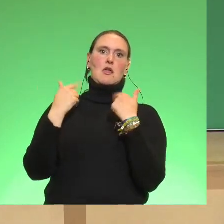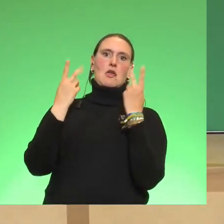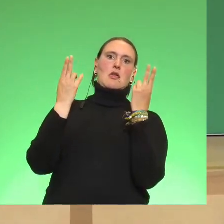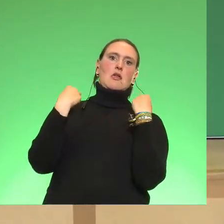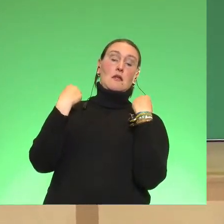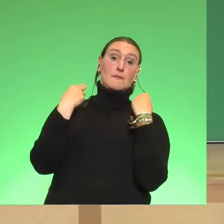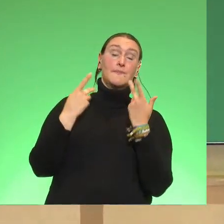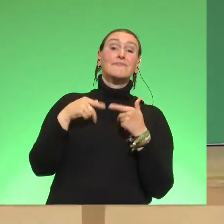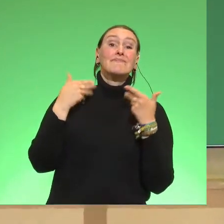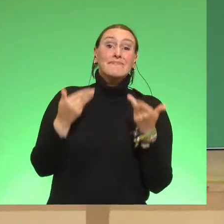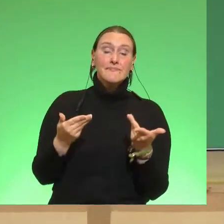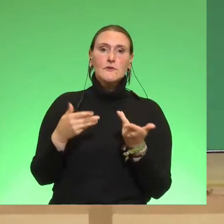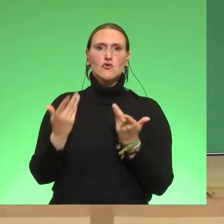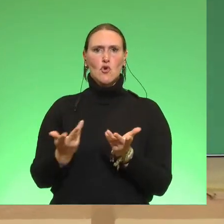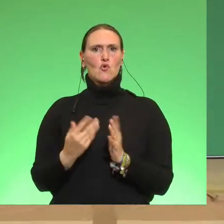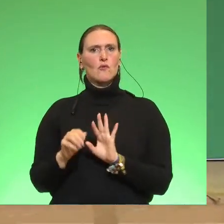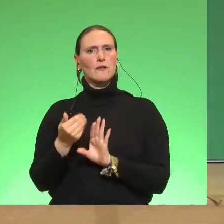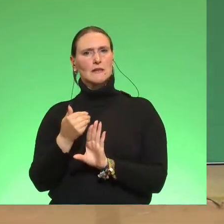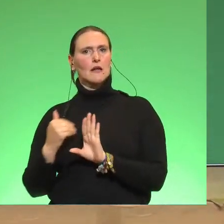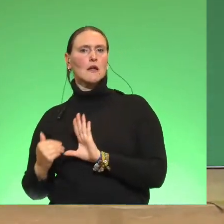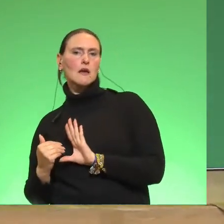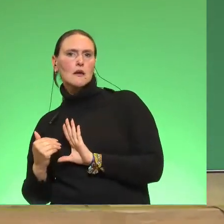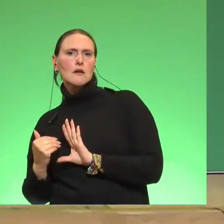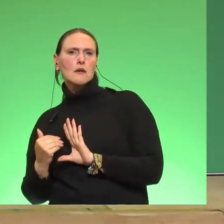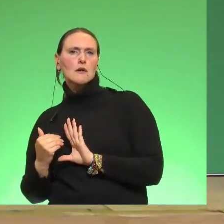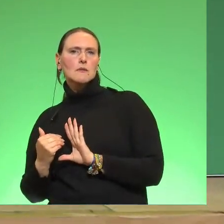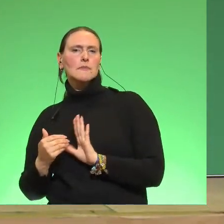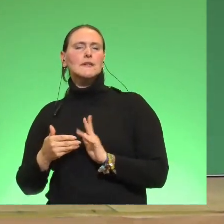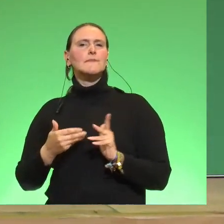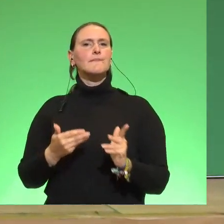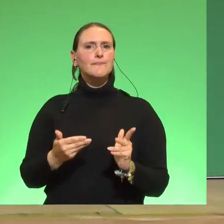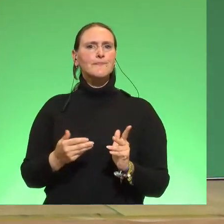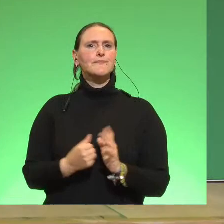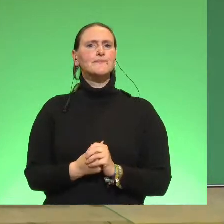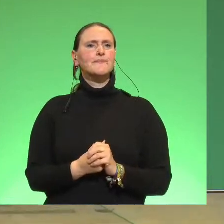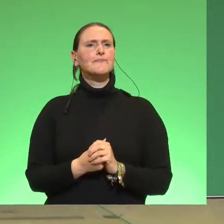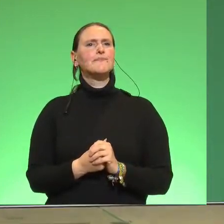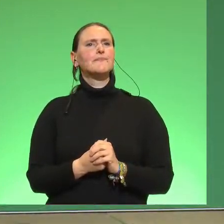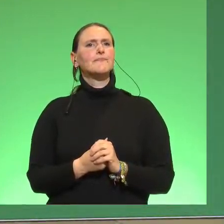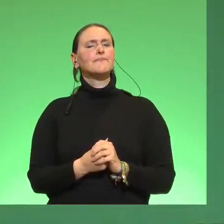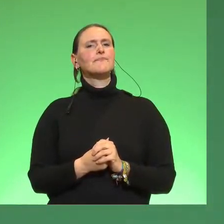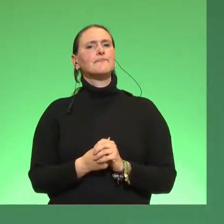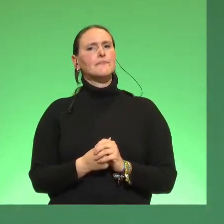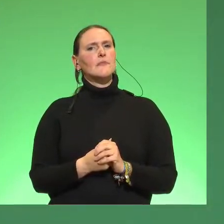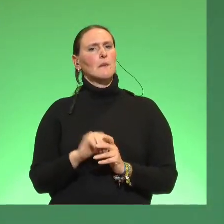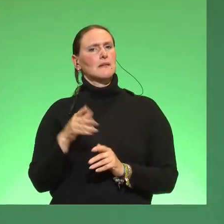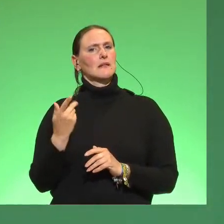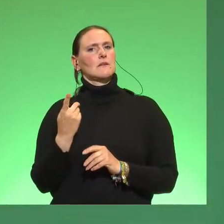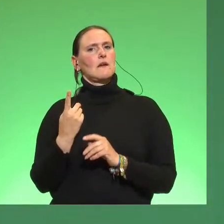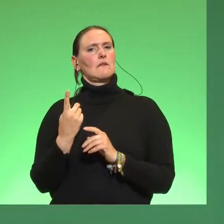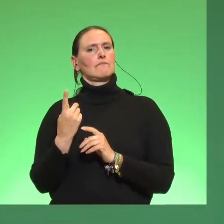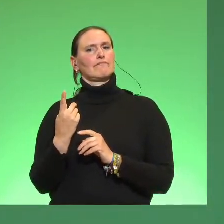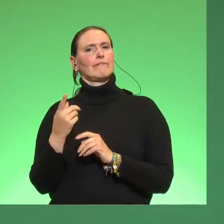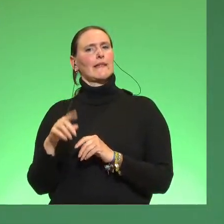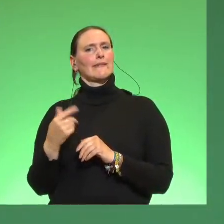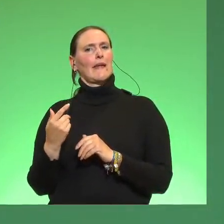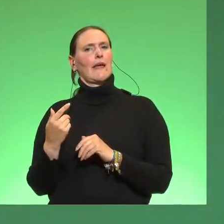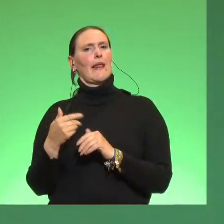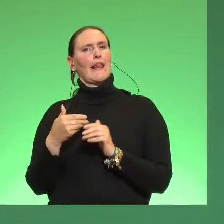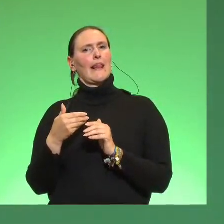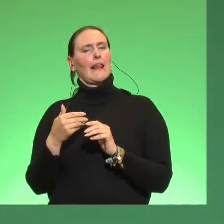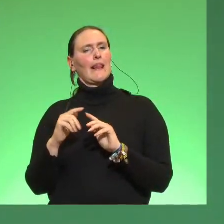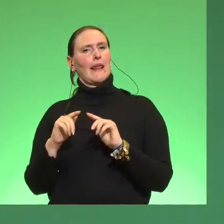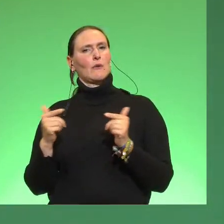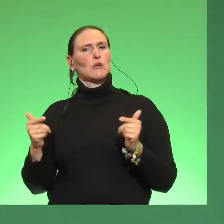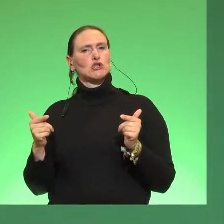fool behind is the introduction of words from another language. I think it was very,